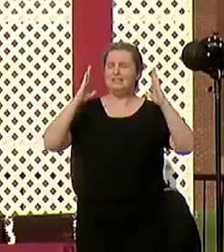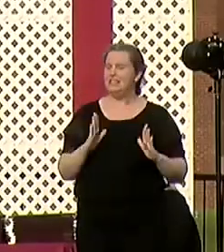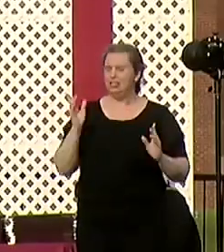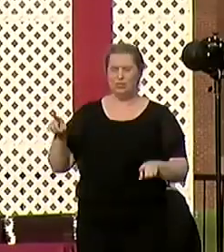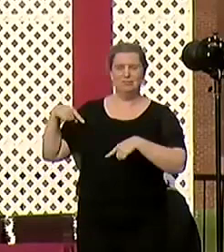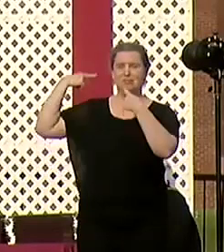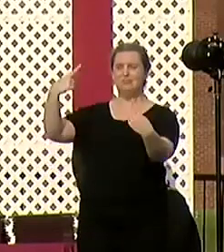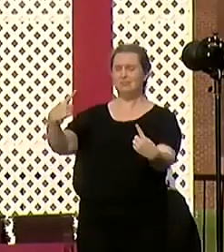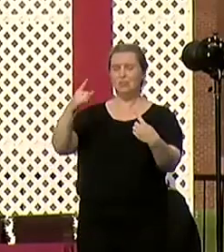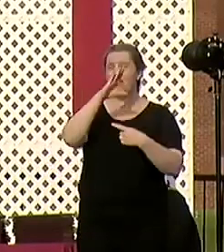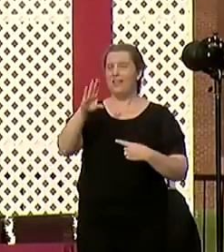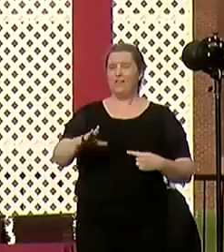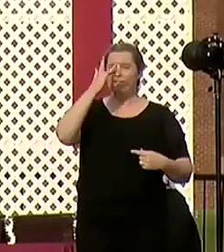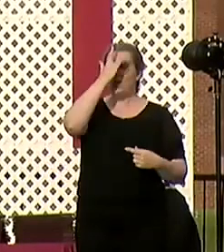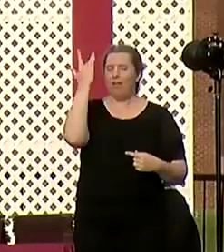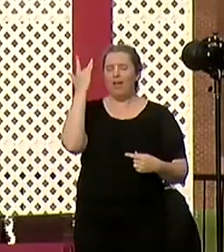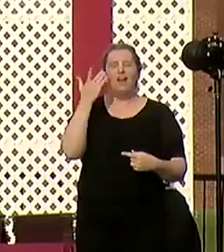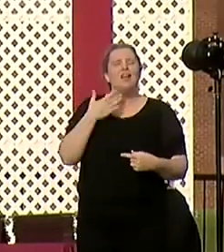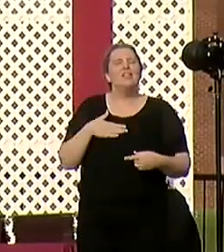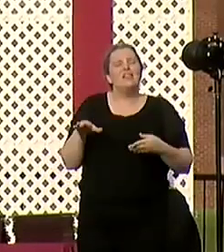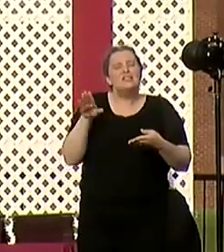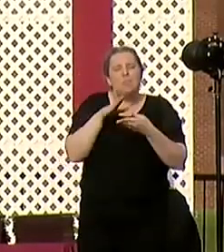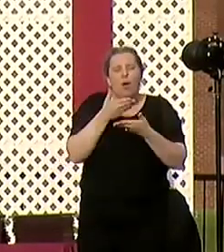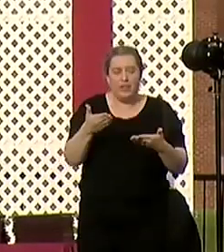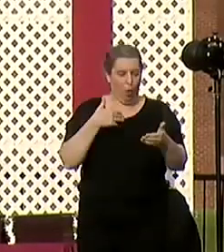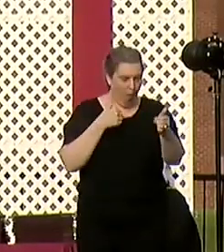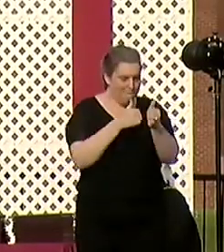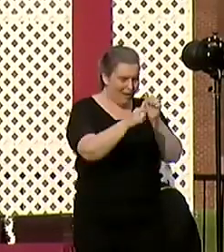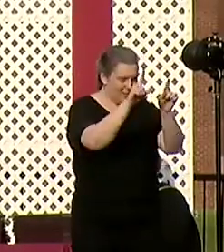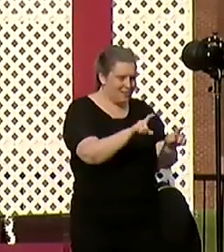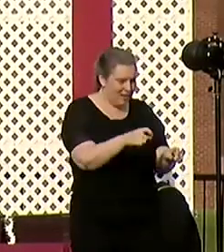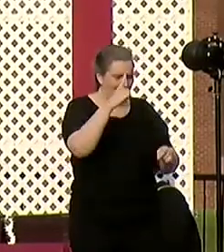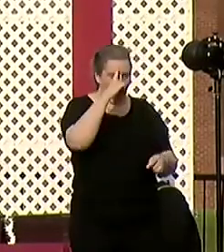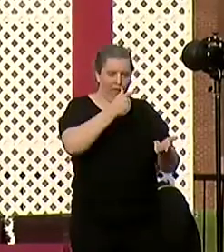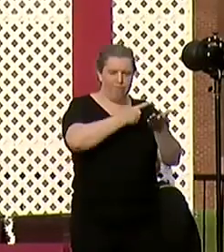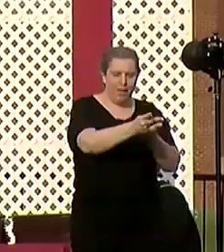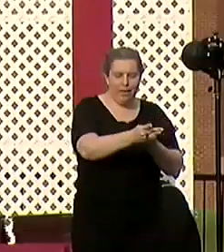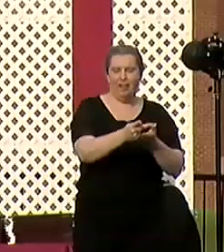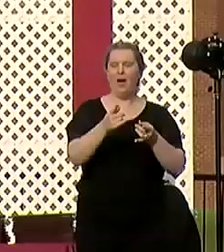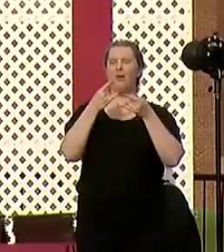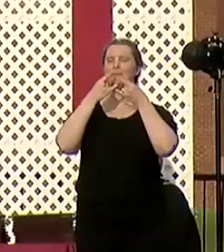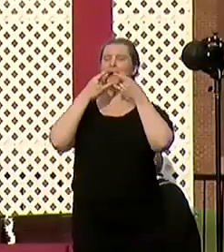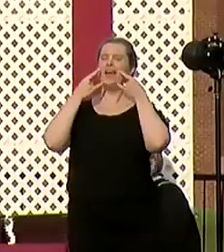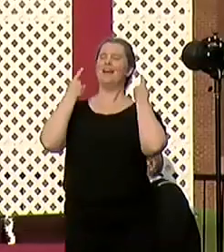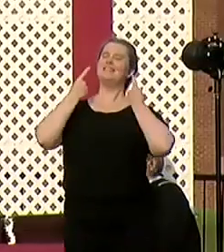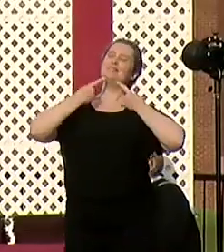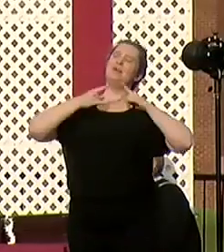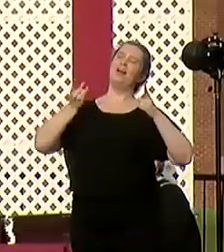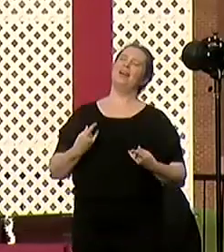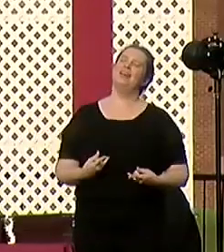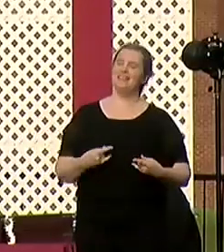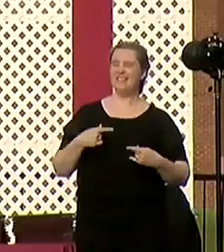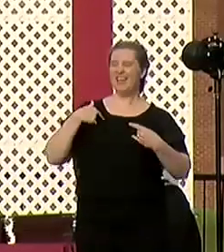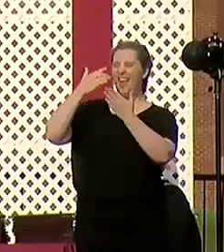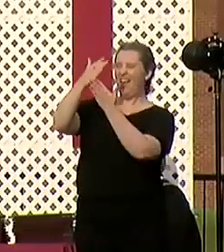forget. The little things like passing that test we thought we'd fail, sunny mass breaks with no wind, our favorite meal on the menu